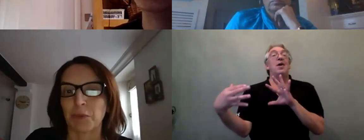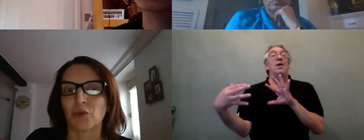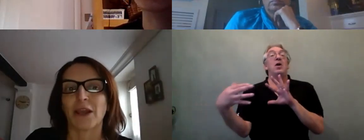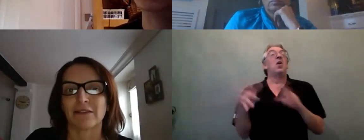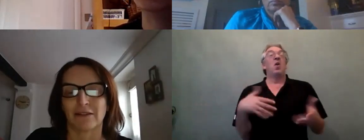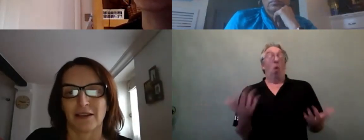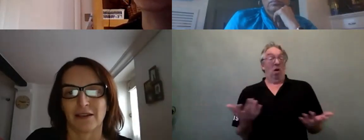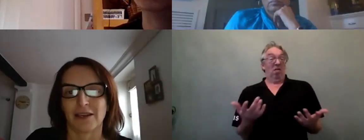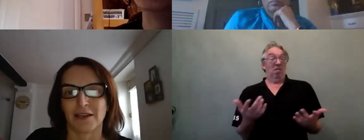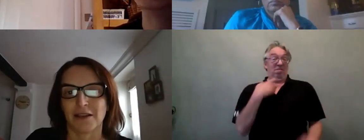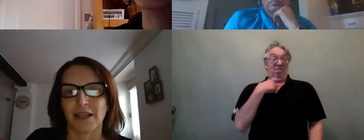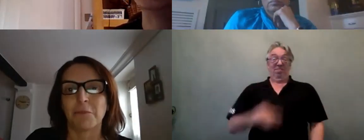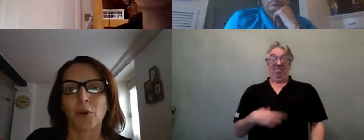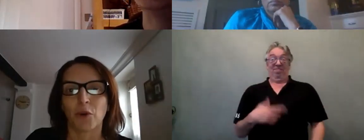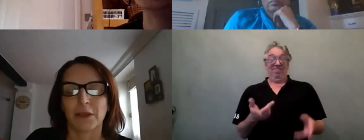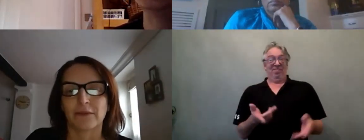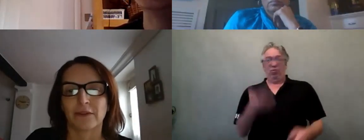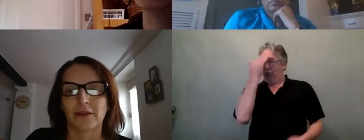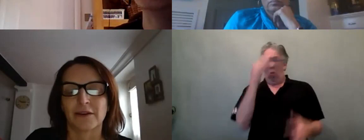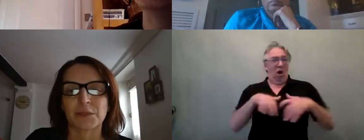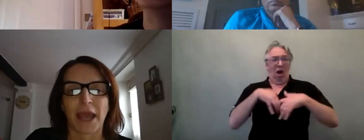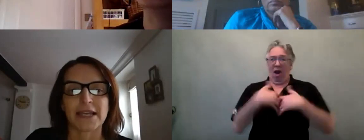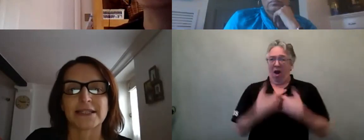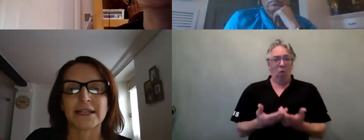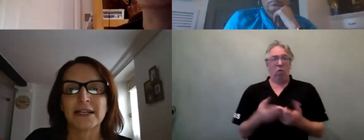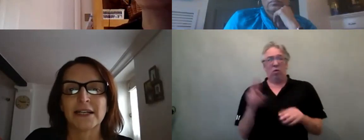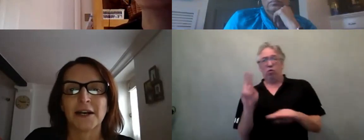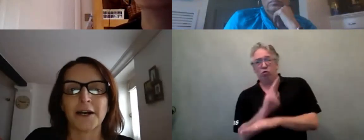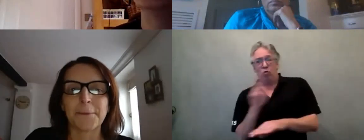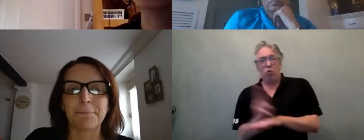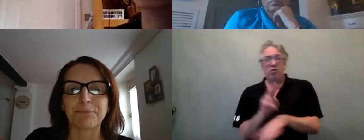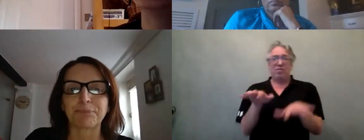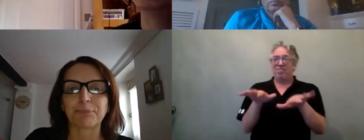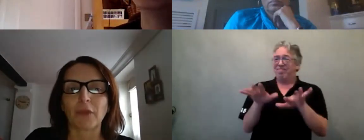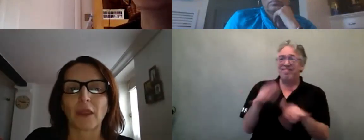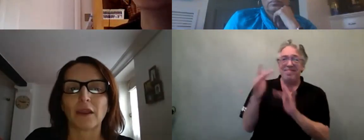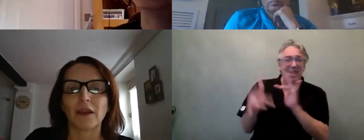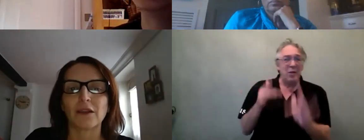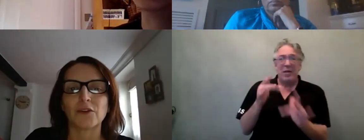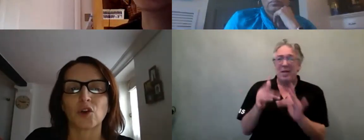for people to enter the employment space.